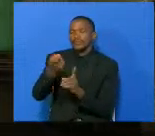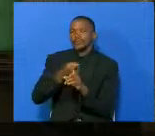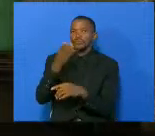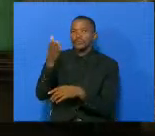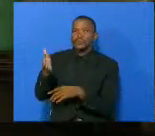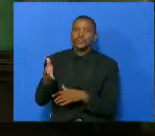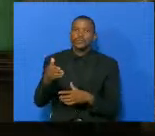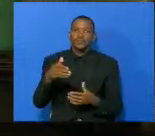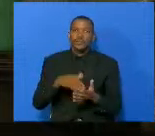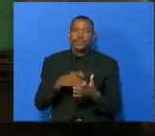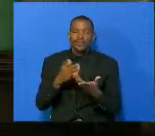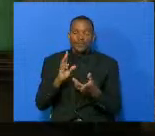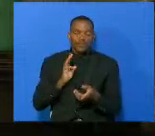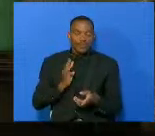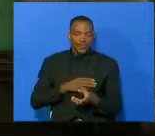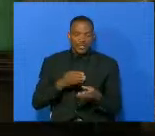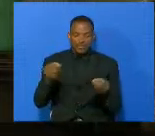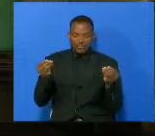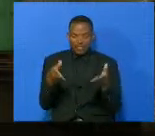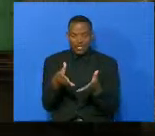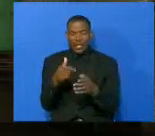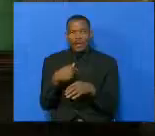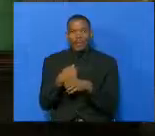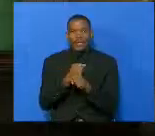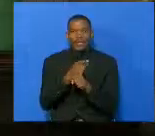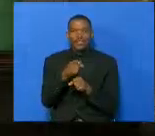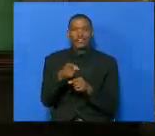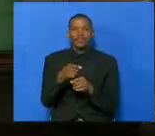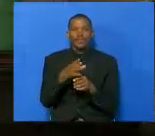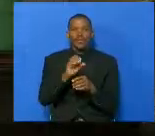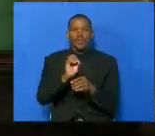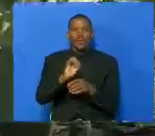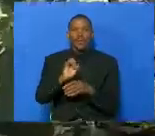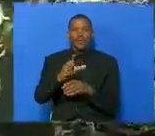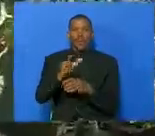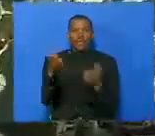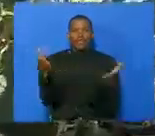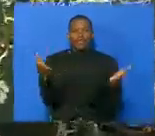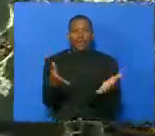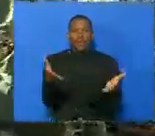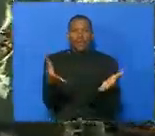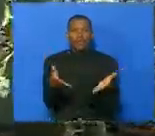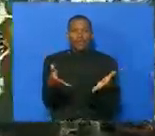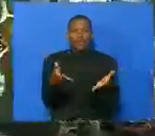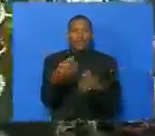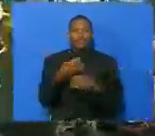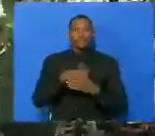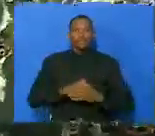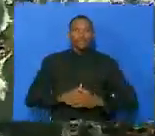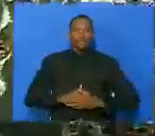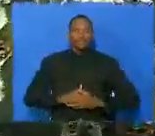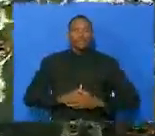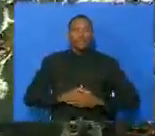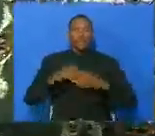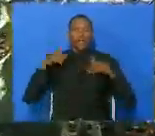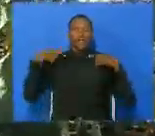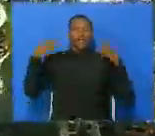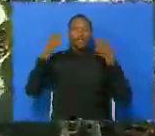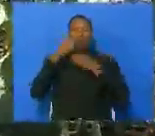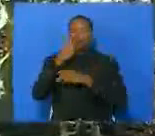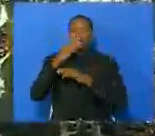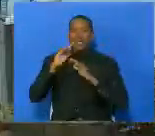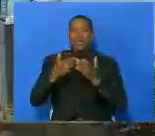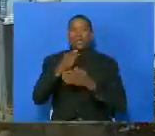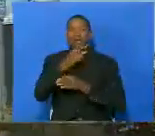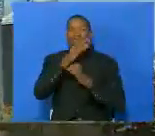matenga. Re tisa kwano ko madirelo a rona re to go dira mahura. Puso e lemoga maiteko a